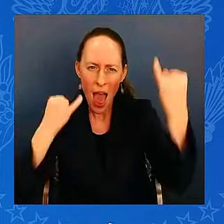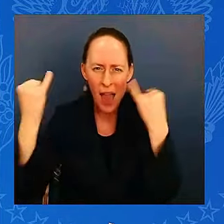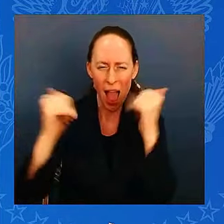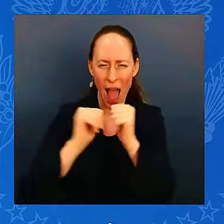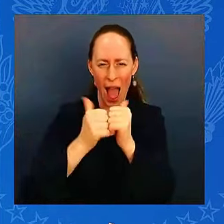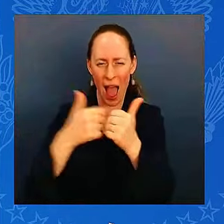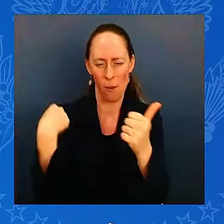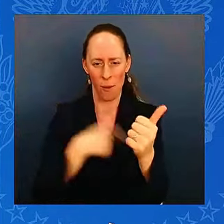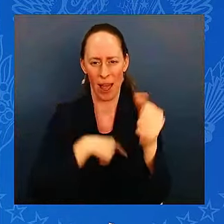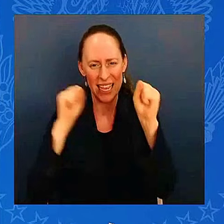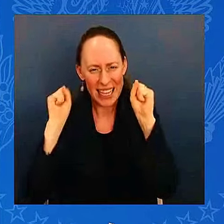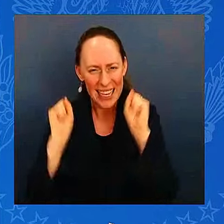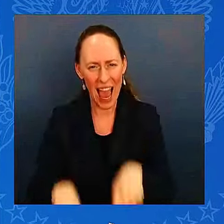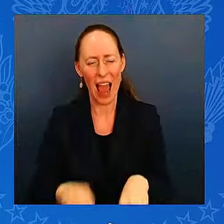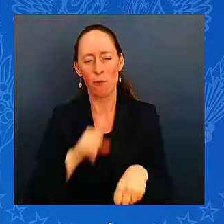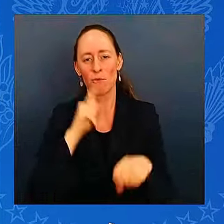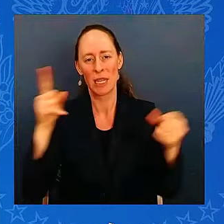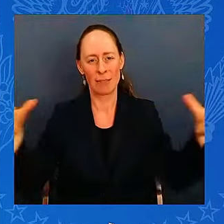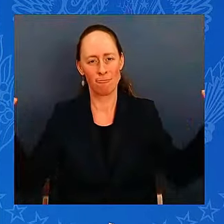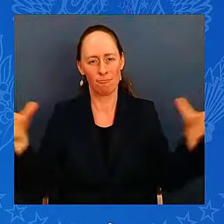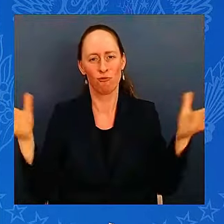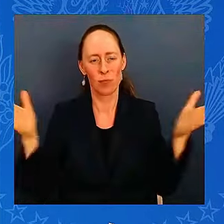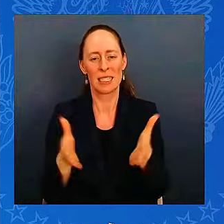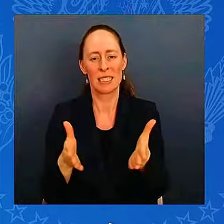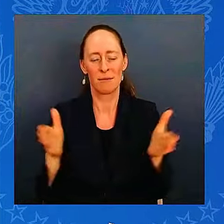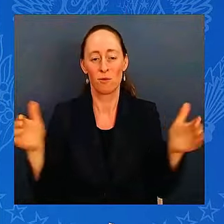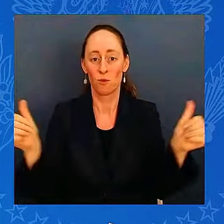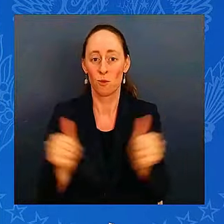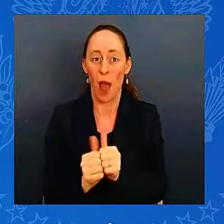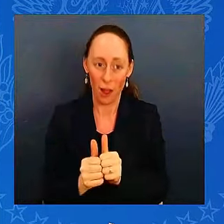pleasure to introduce Michael Bloomberg.